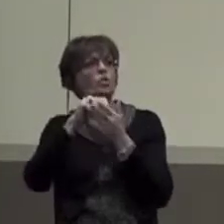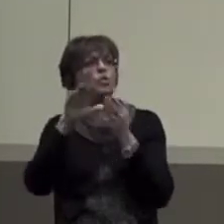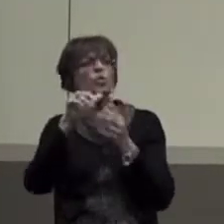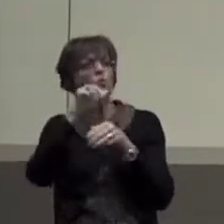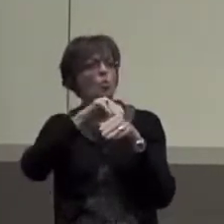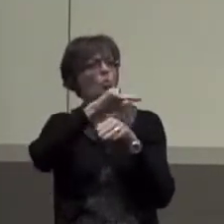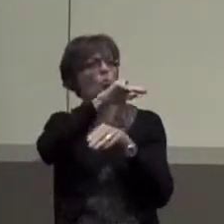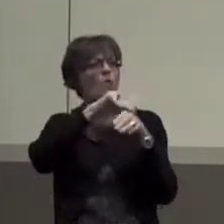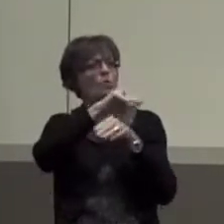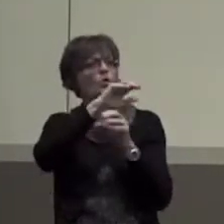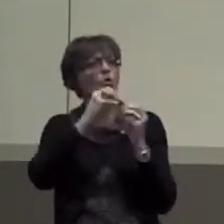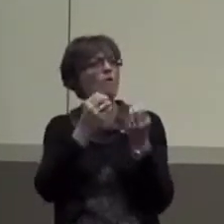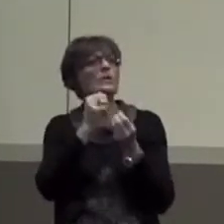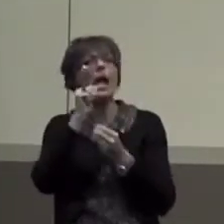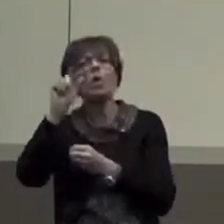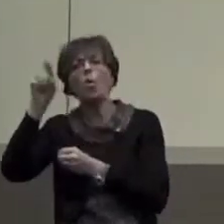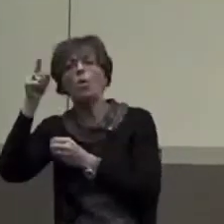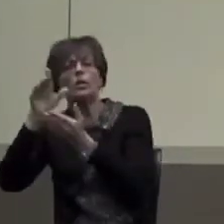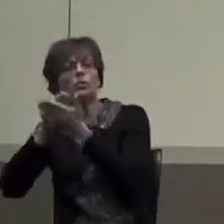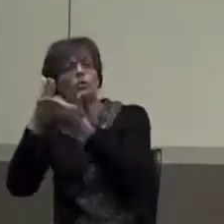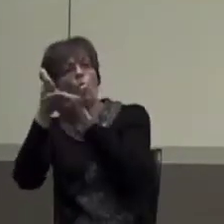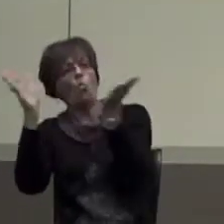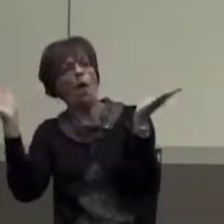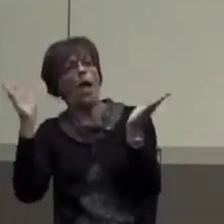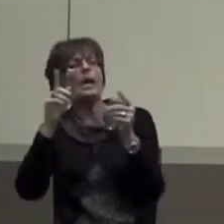just school-wide, but looking at different subgroups.